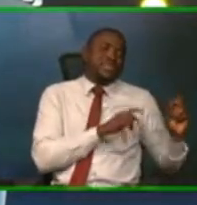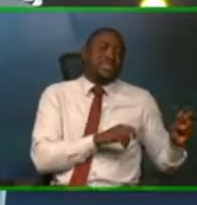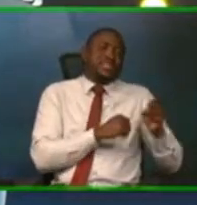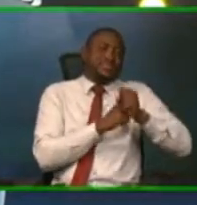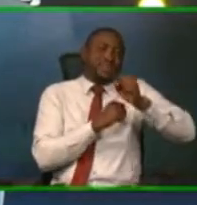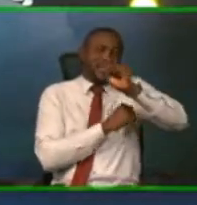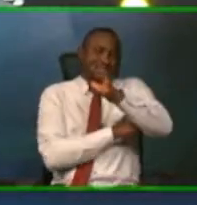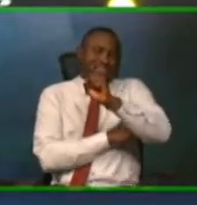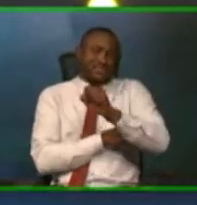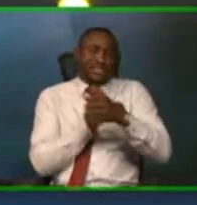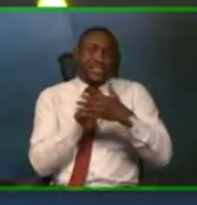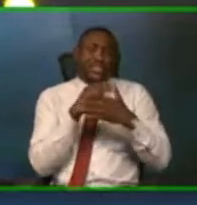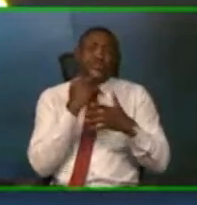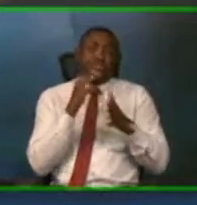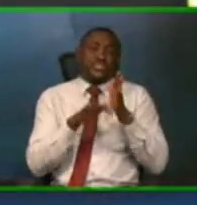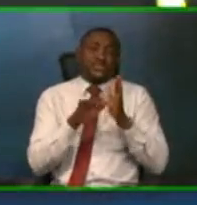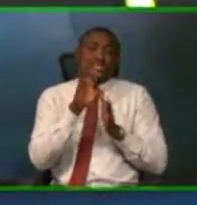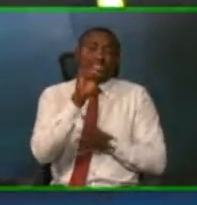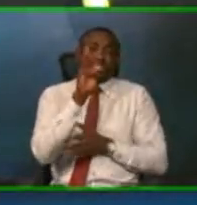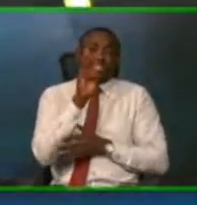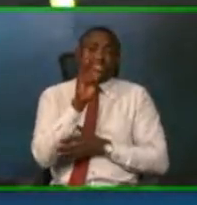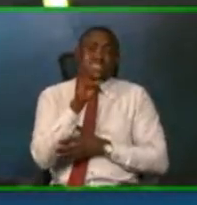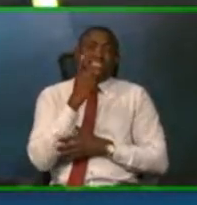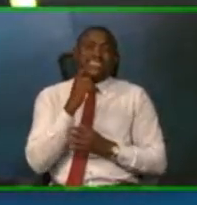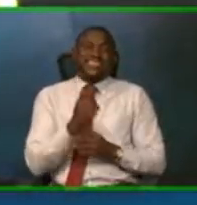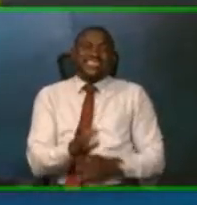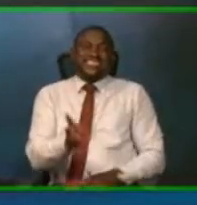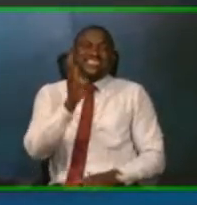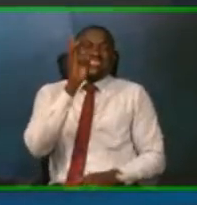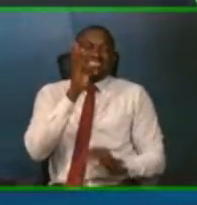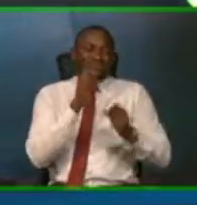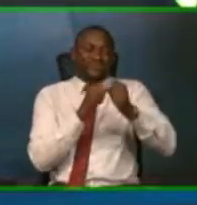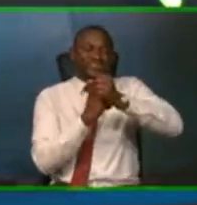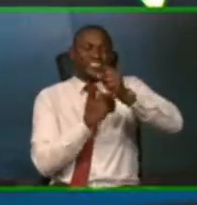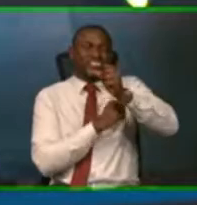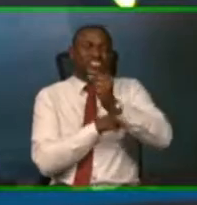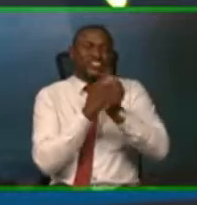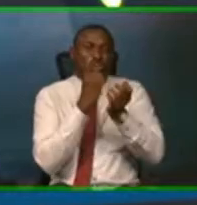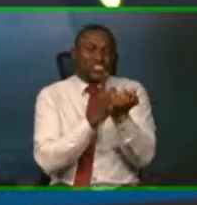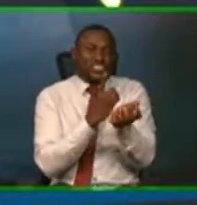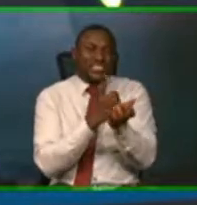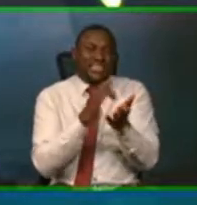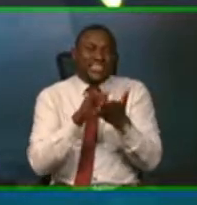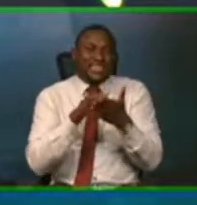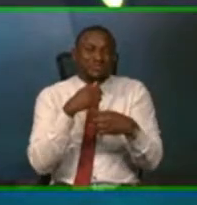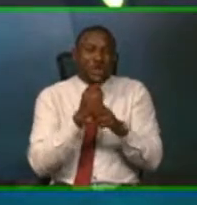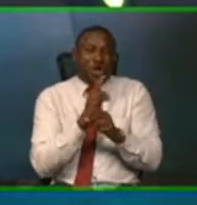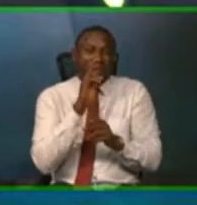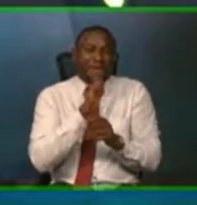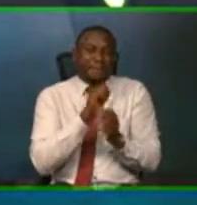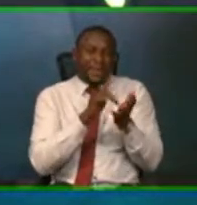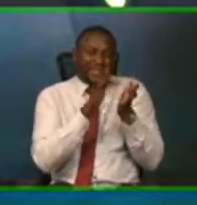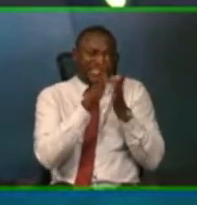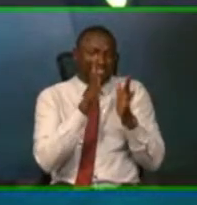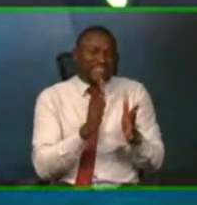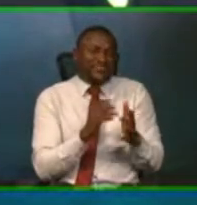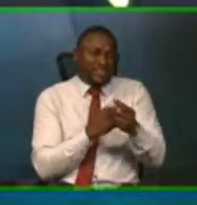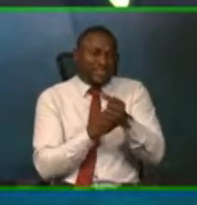says in Hebrews chapter 6, six foundational doctrines that make up the believer's foundation. Six of